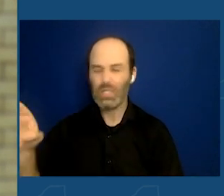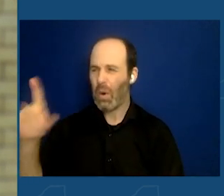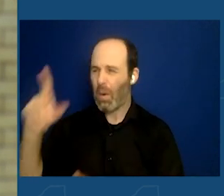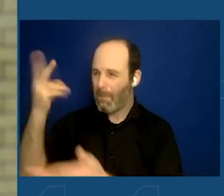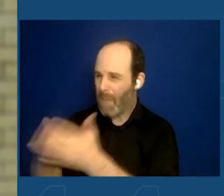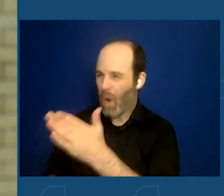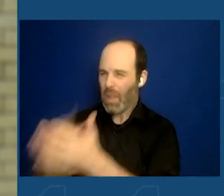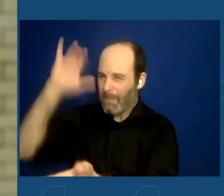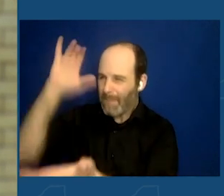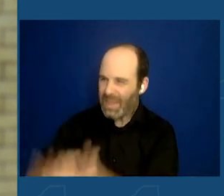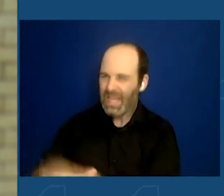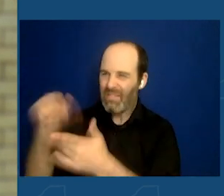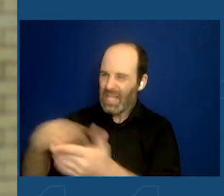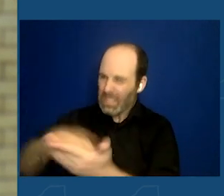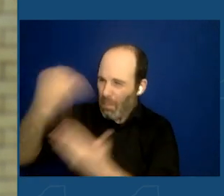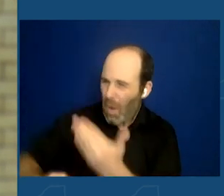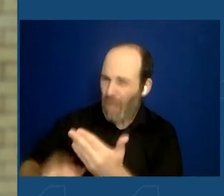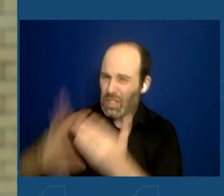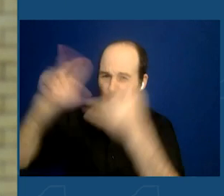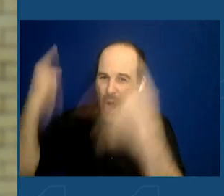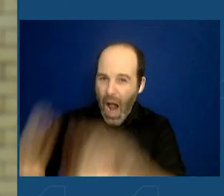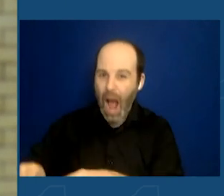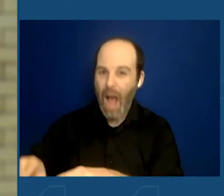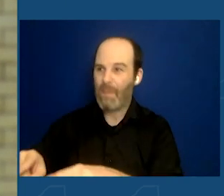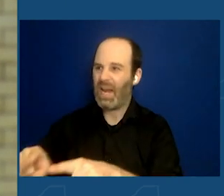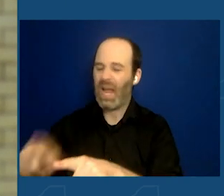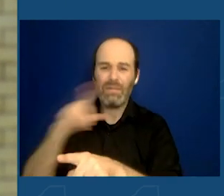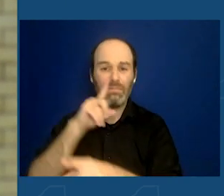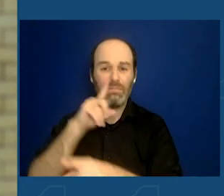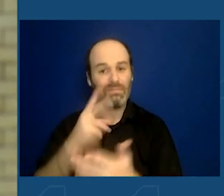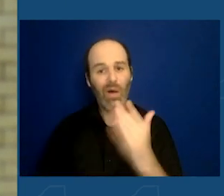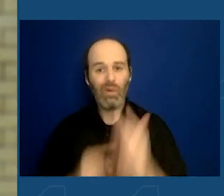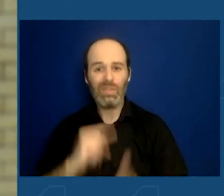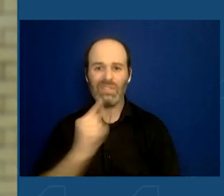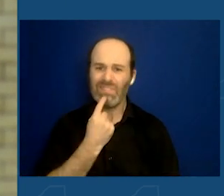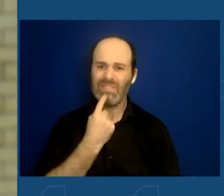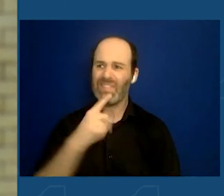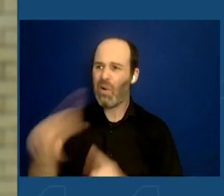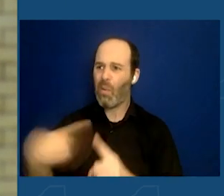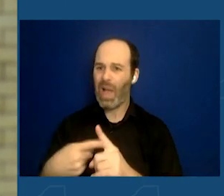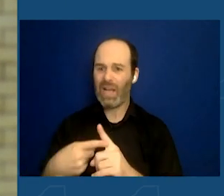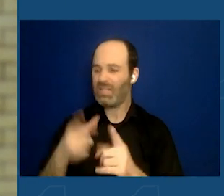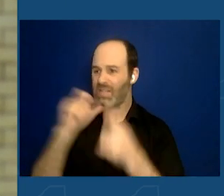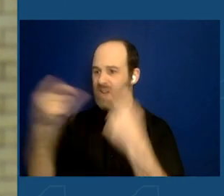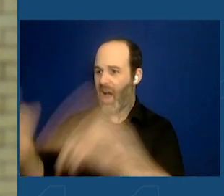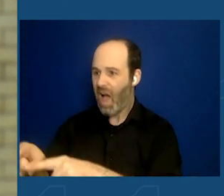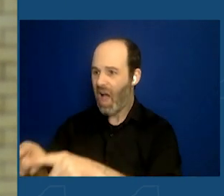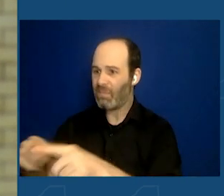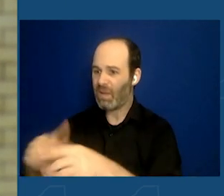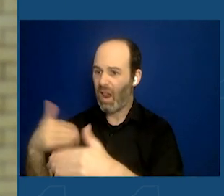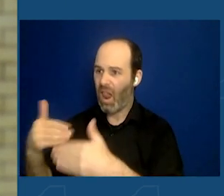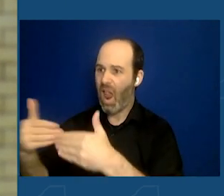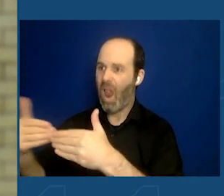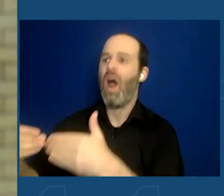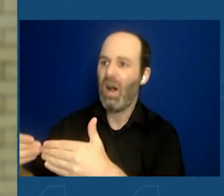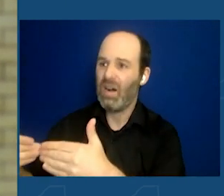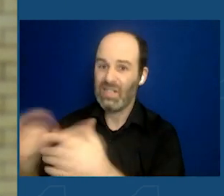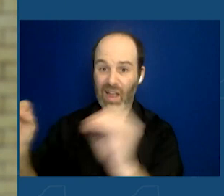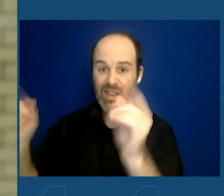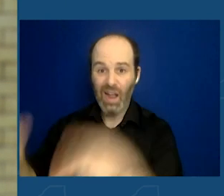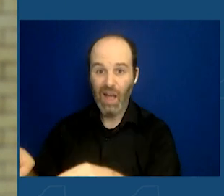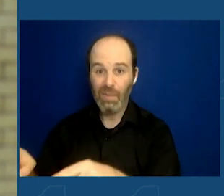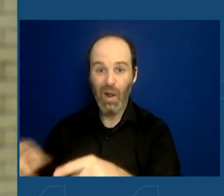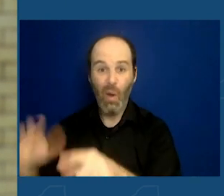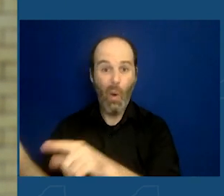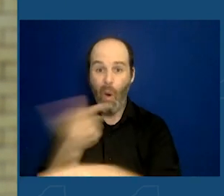they were to see this sidetracked after they put all this energy into it. And all that was stymied until now.